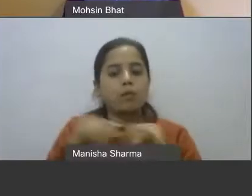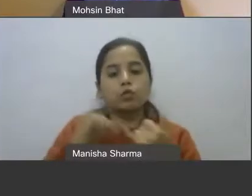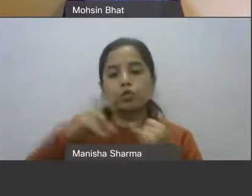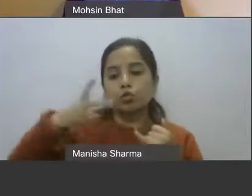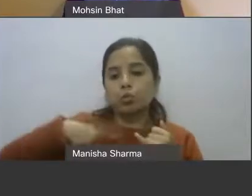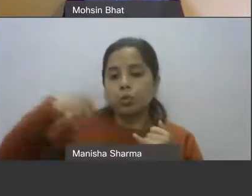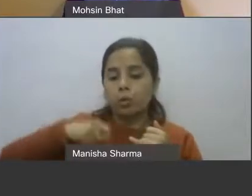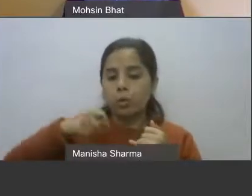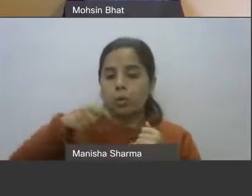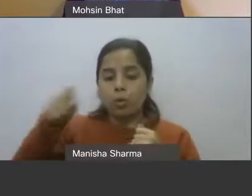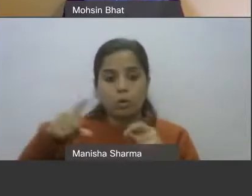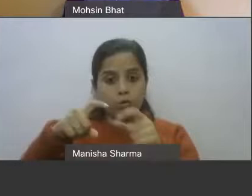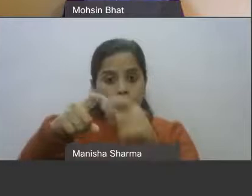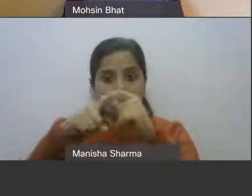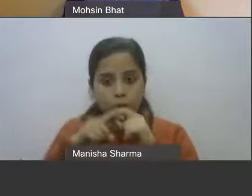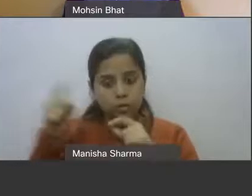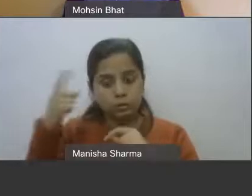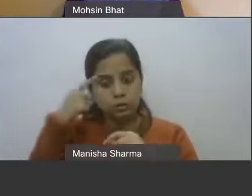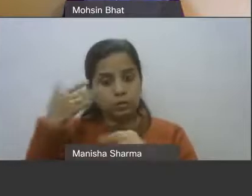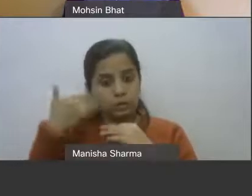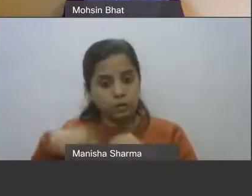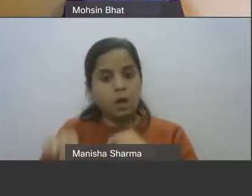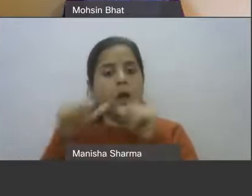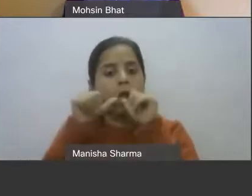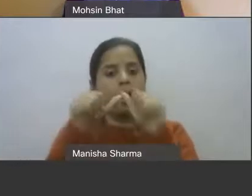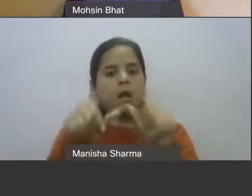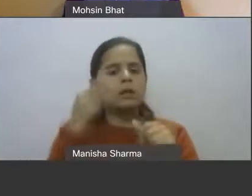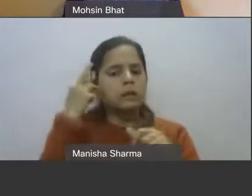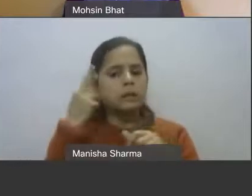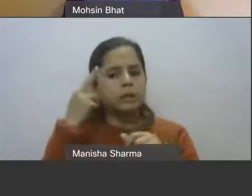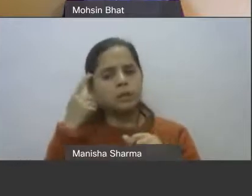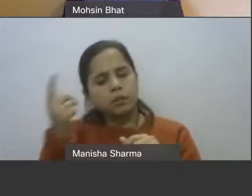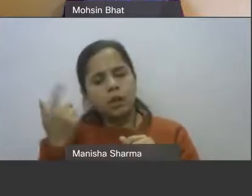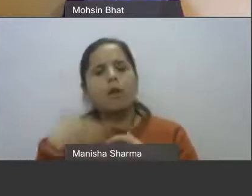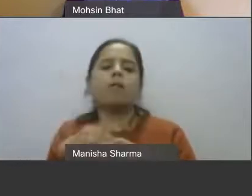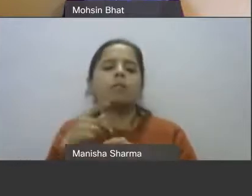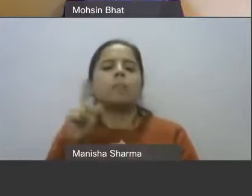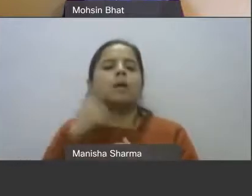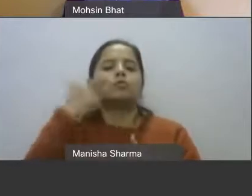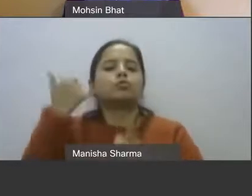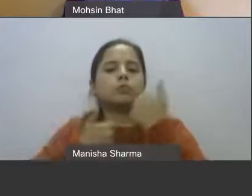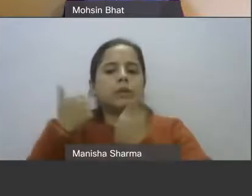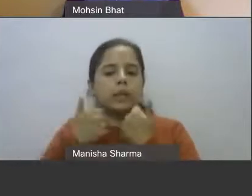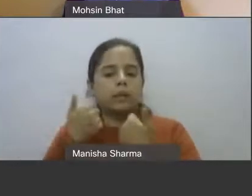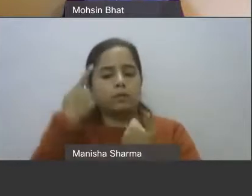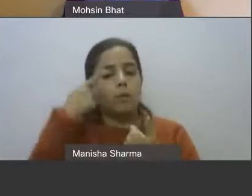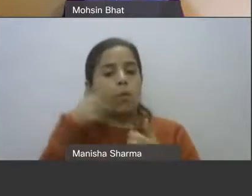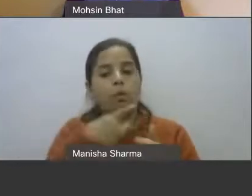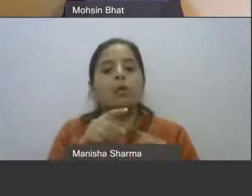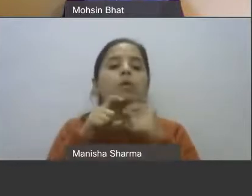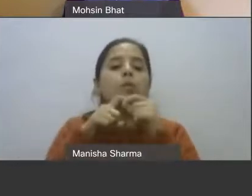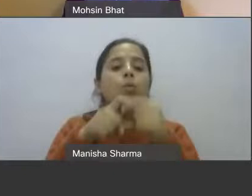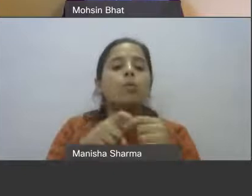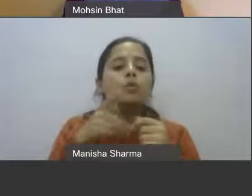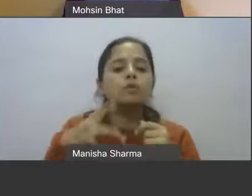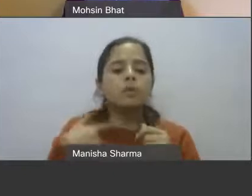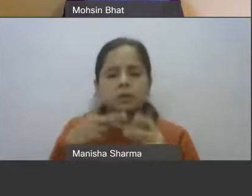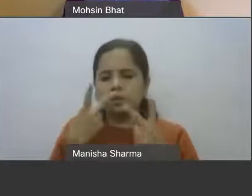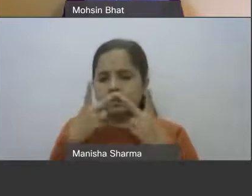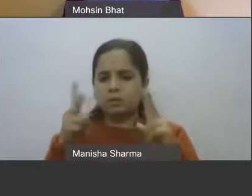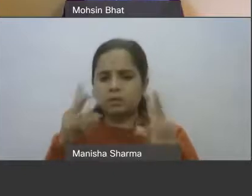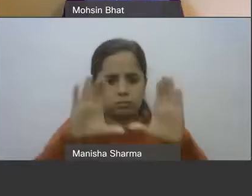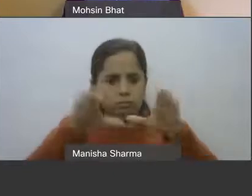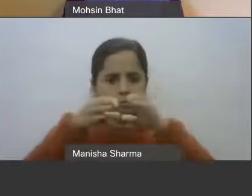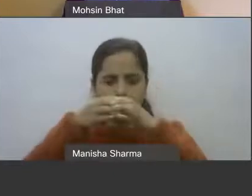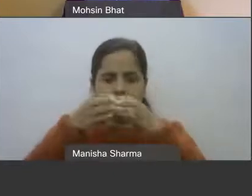when it considers this question, if they apply the reasonable classification test to this question, the different kinds of distinctions